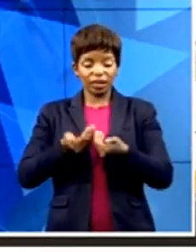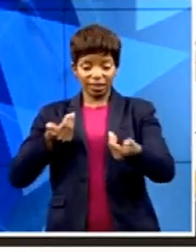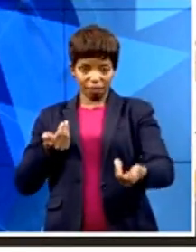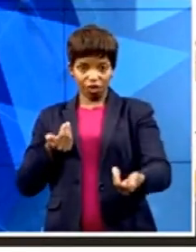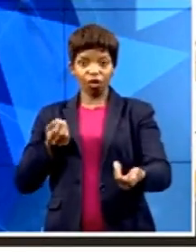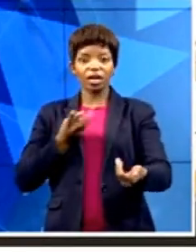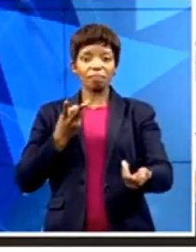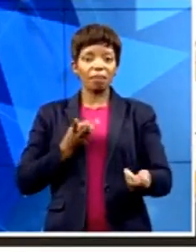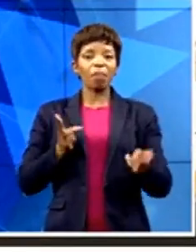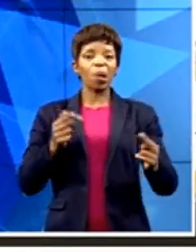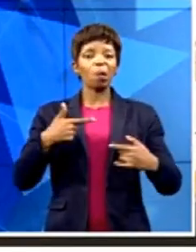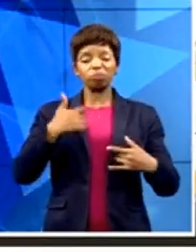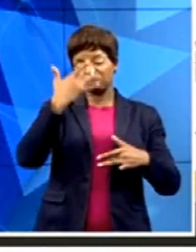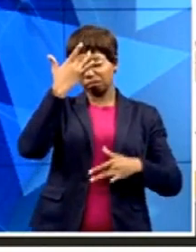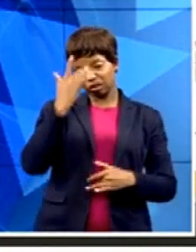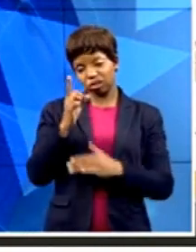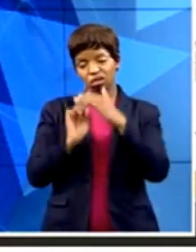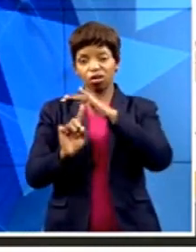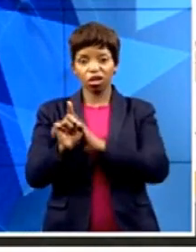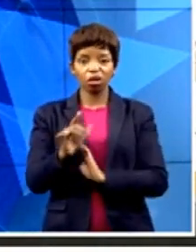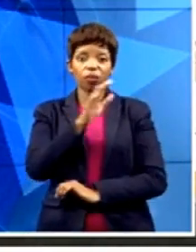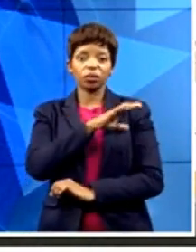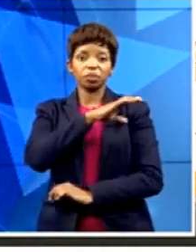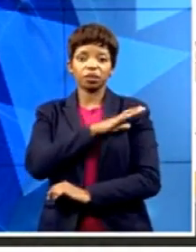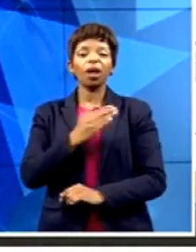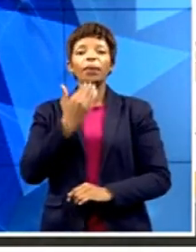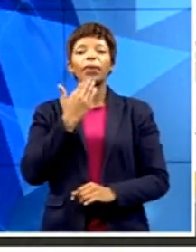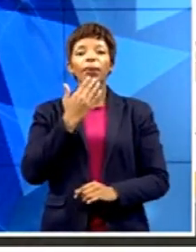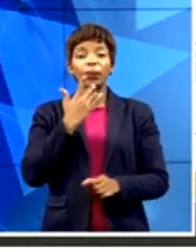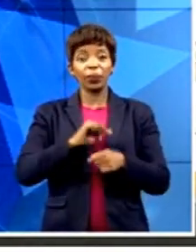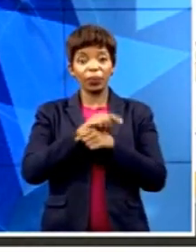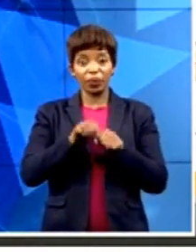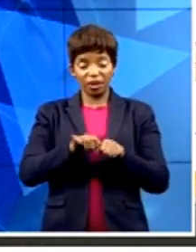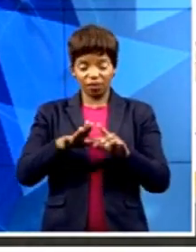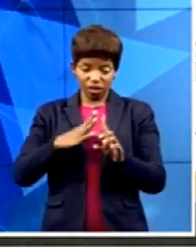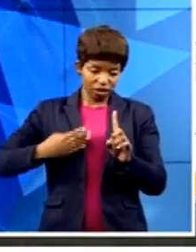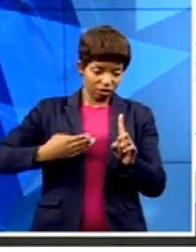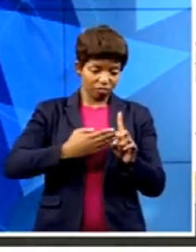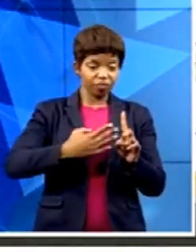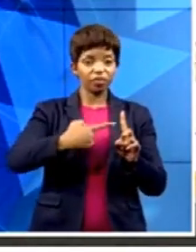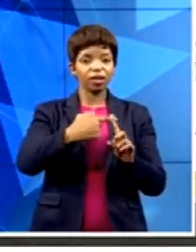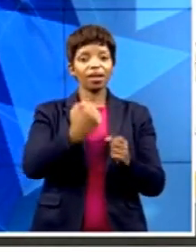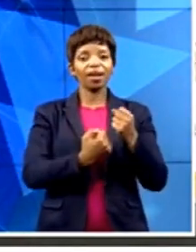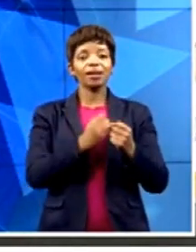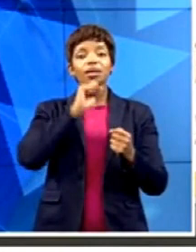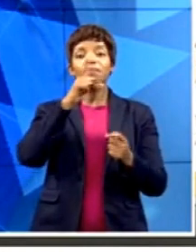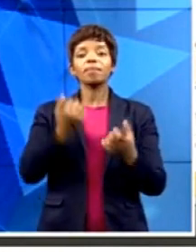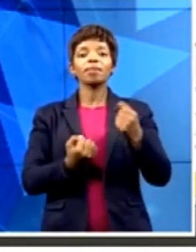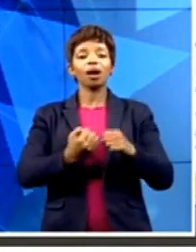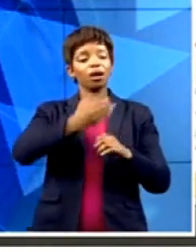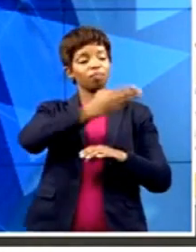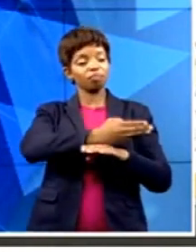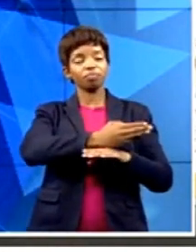checkups, for their chronic medication or any of the other health concerns that they might have. Yeah. So who will be